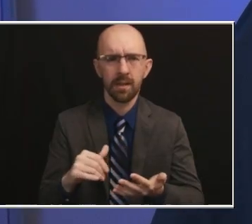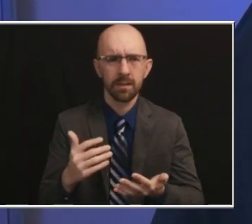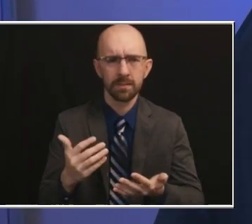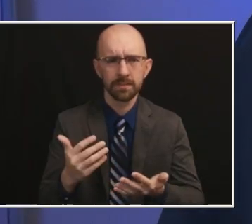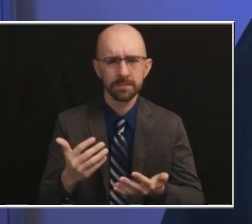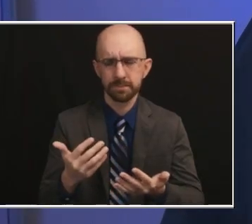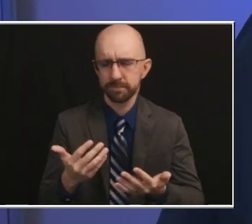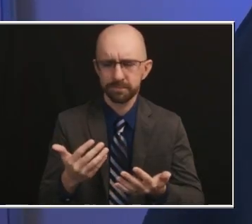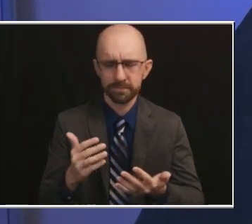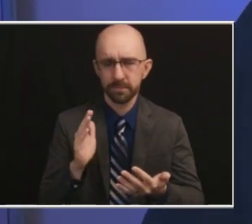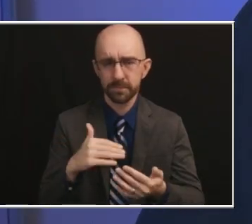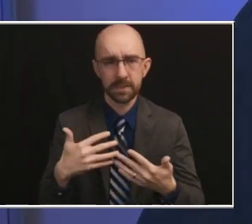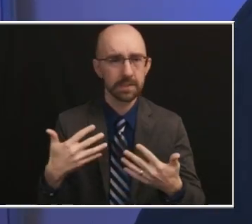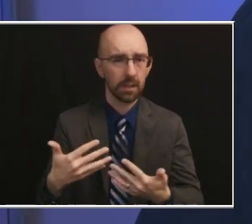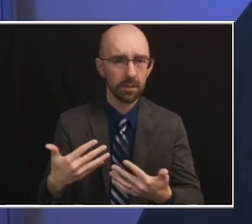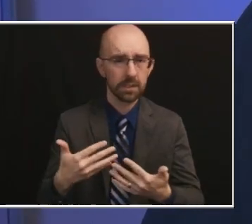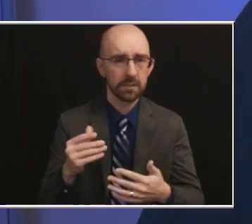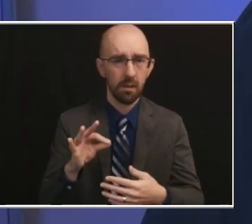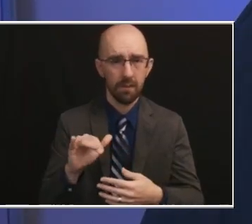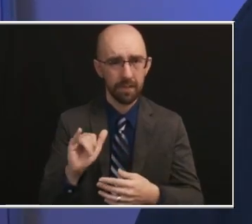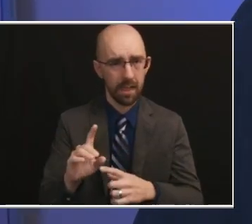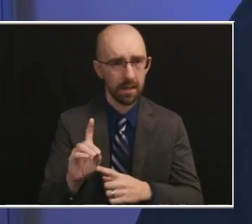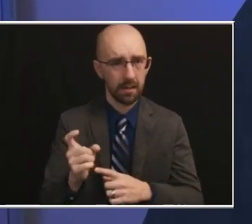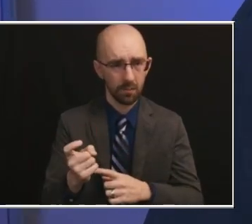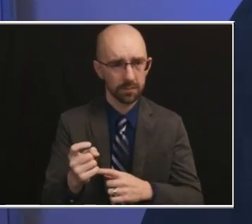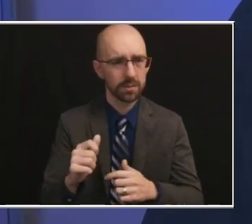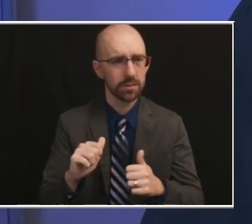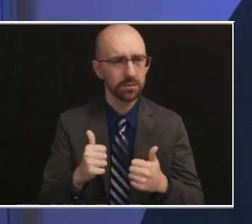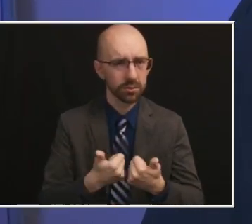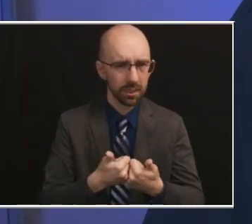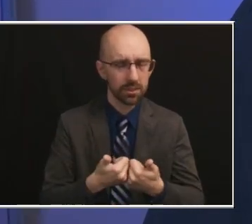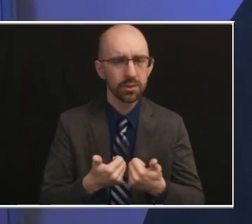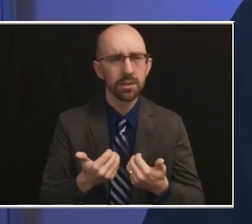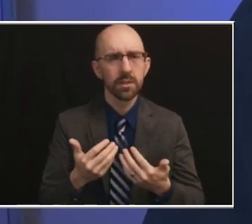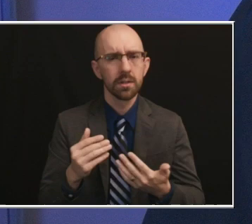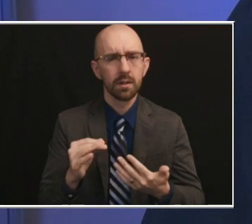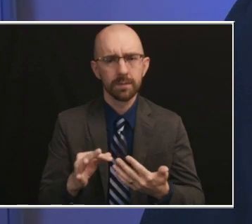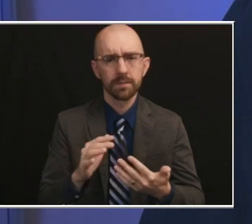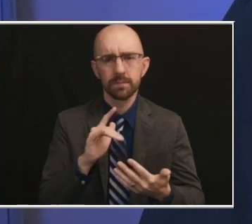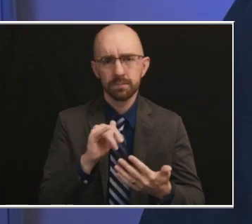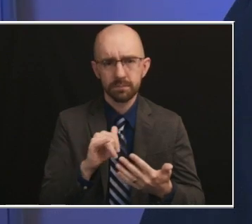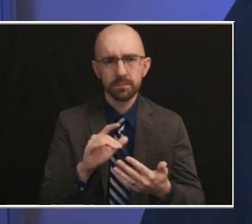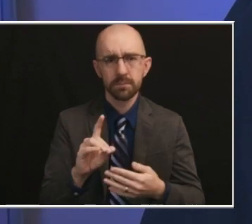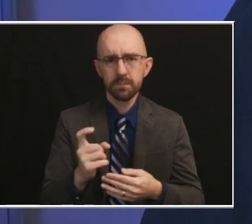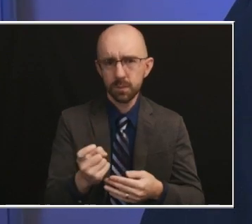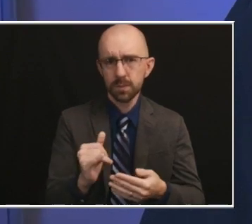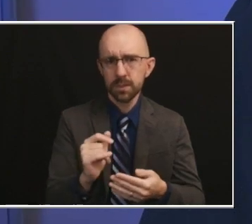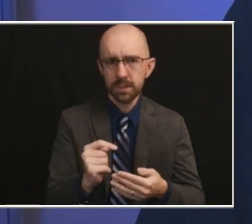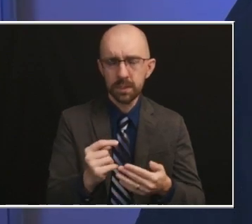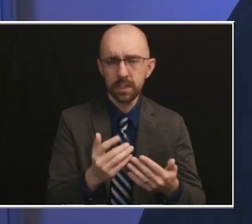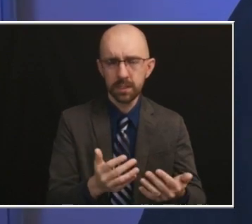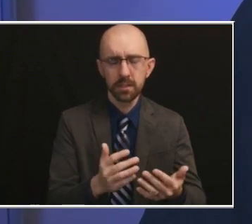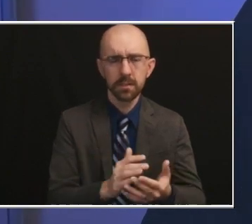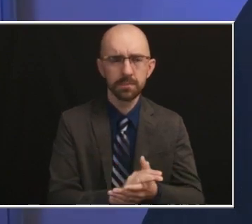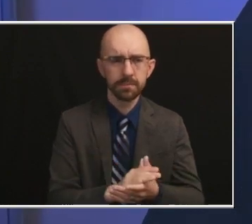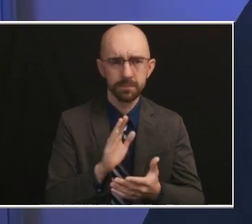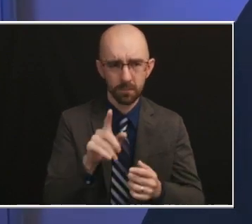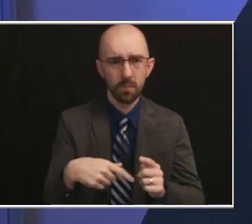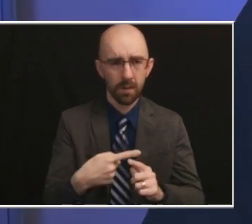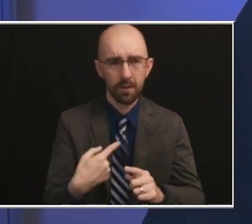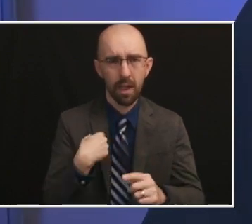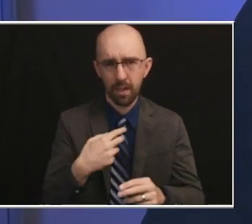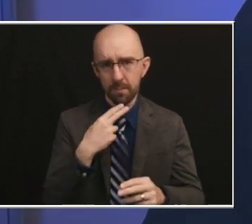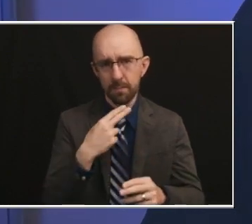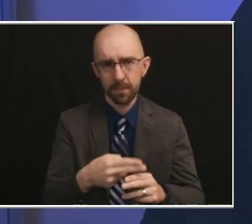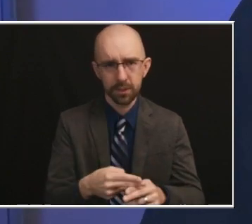scariness of this diagnosis and the challenge of actually diagnosing it. When I had mentioned that in